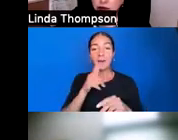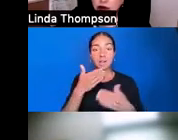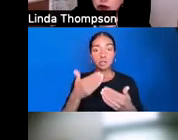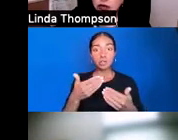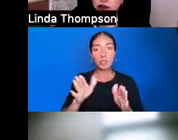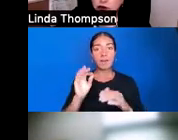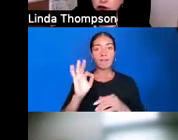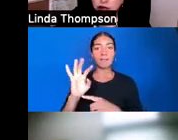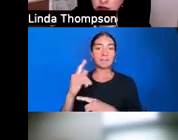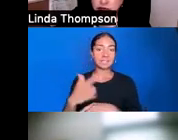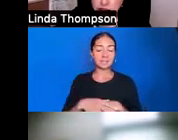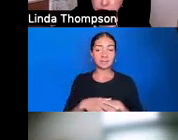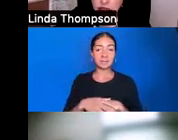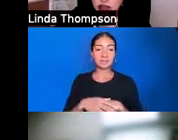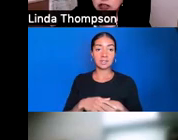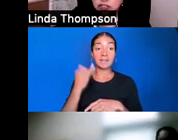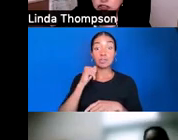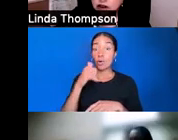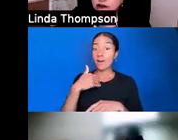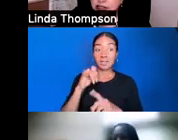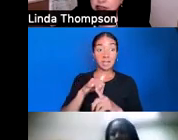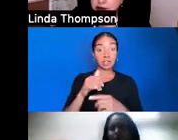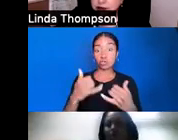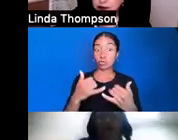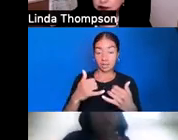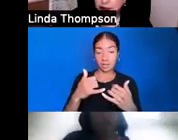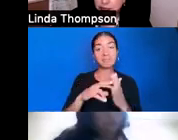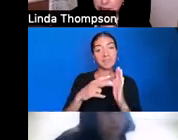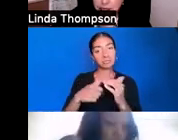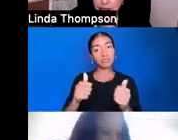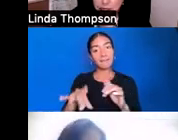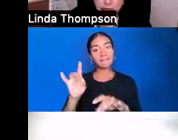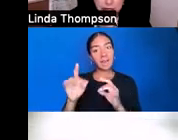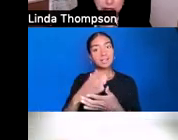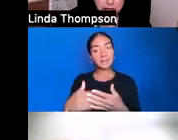being, and if you don't have those currently, try to find some.